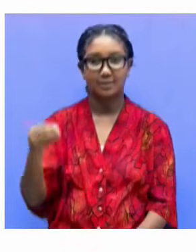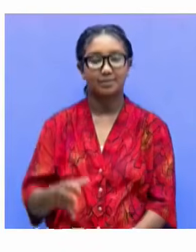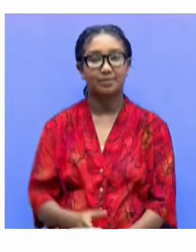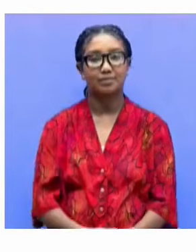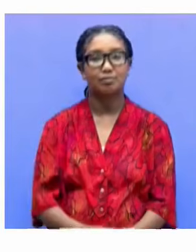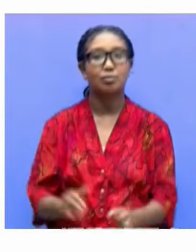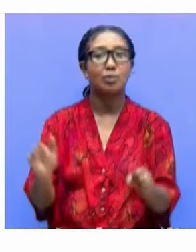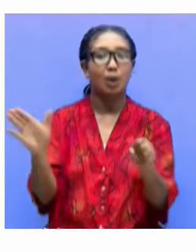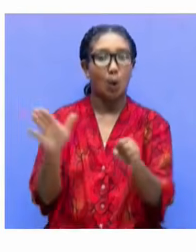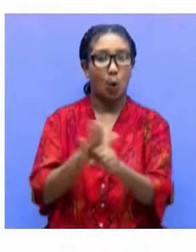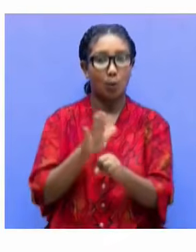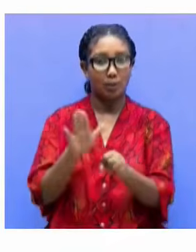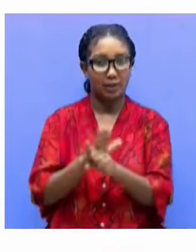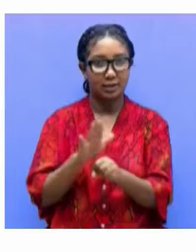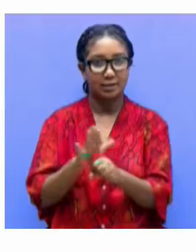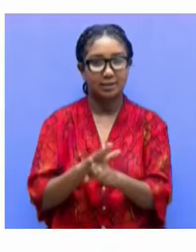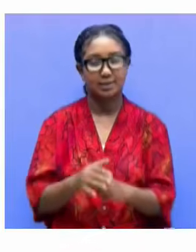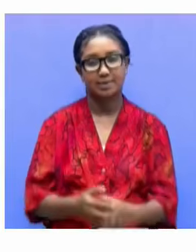complete